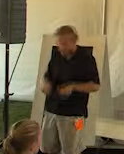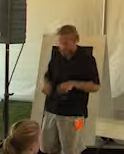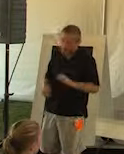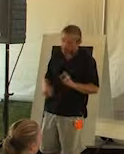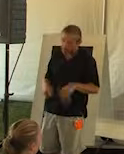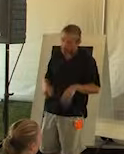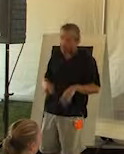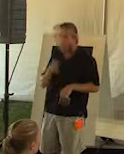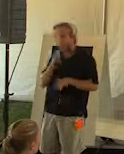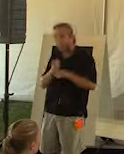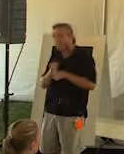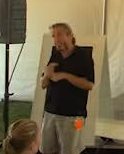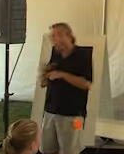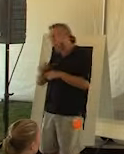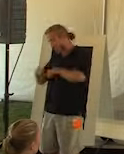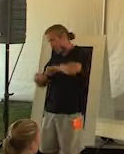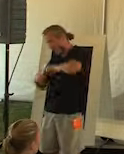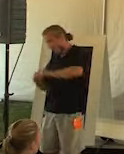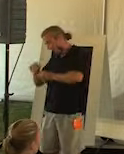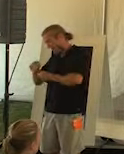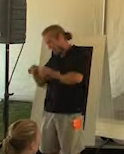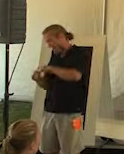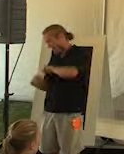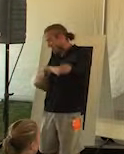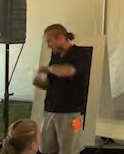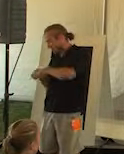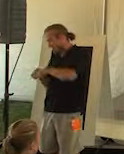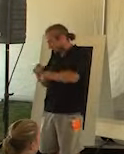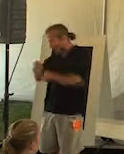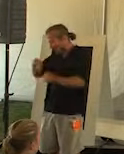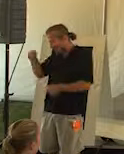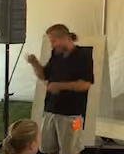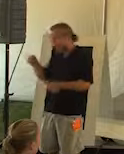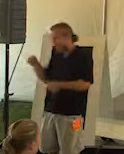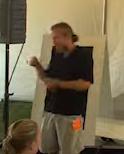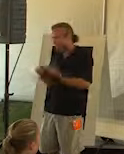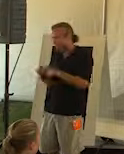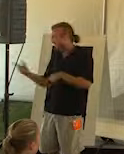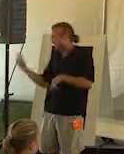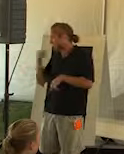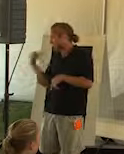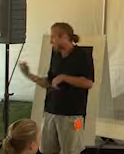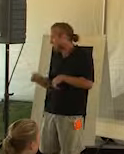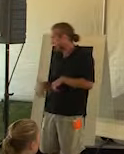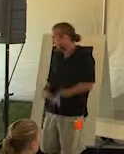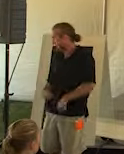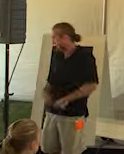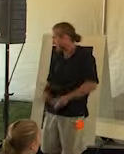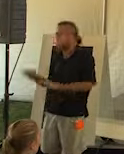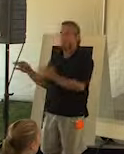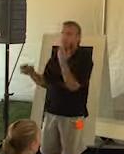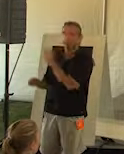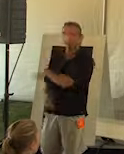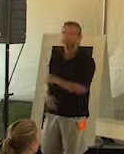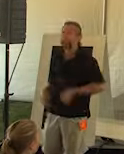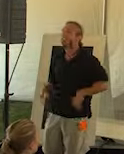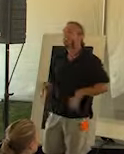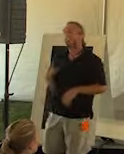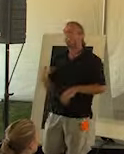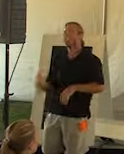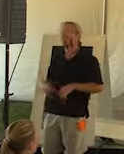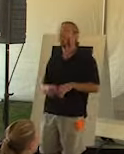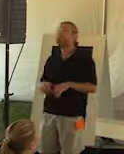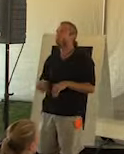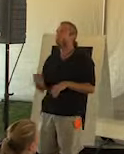tie knots in the strings and try to avoid the embarrassment of my friend having to tie them for me. There's nothing you can